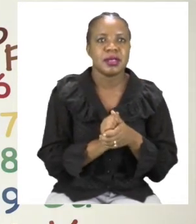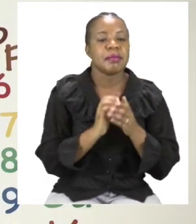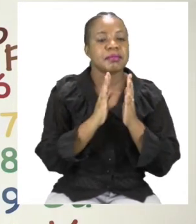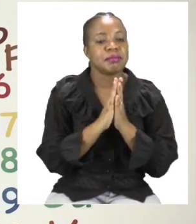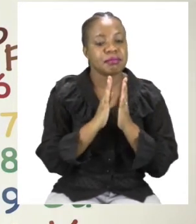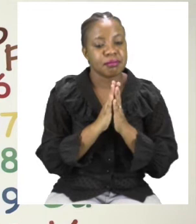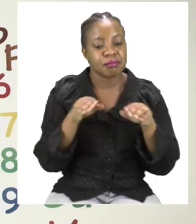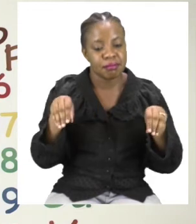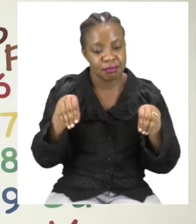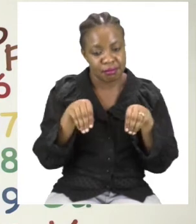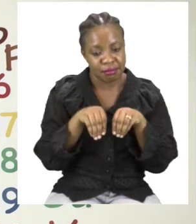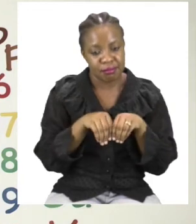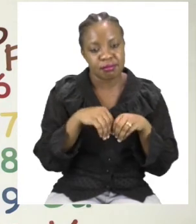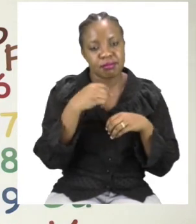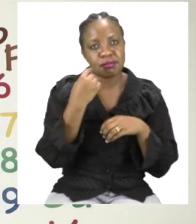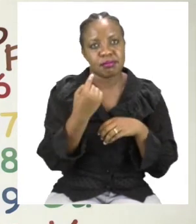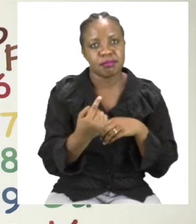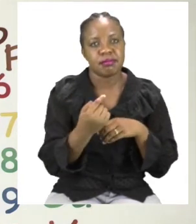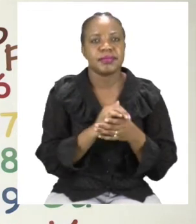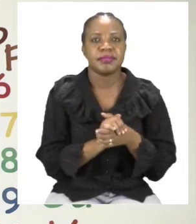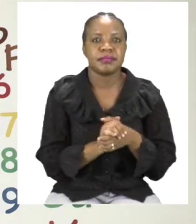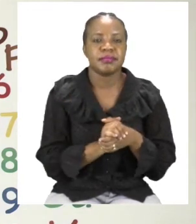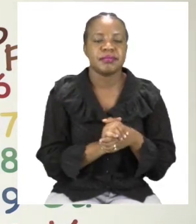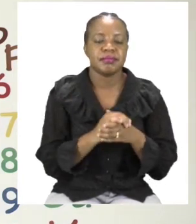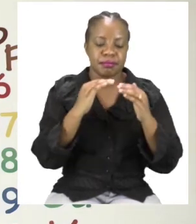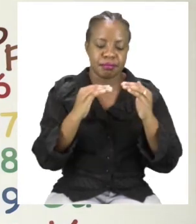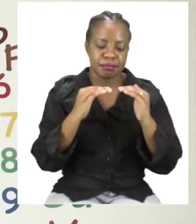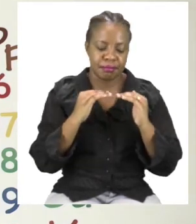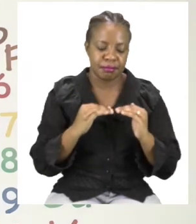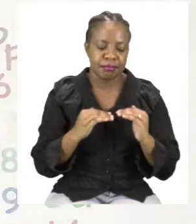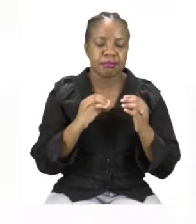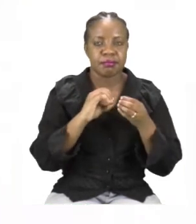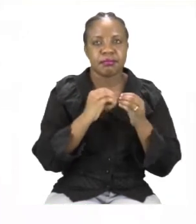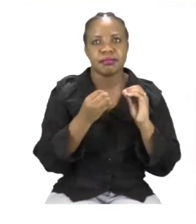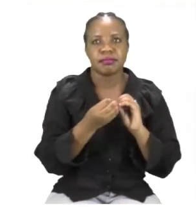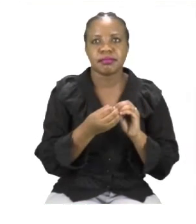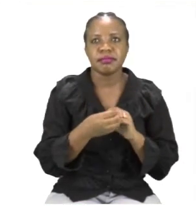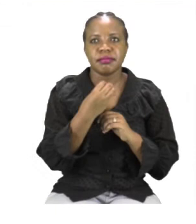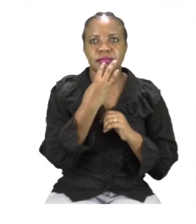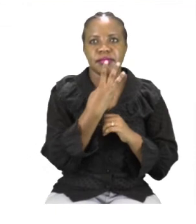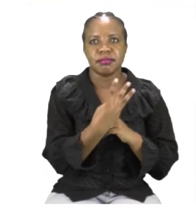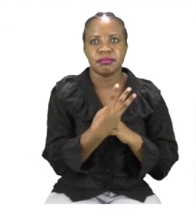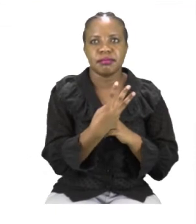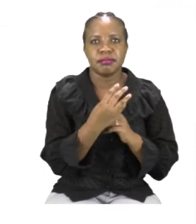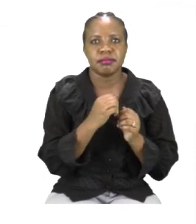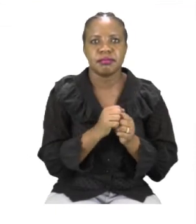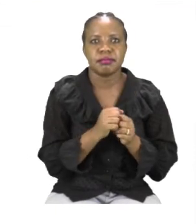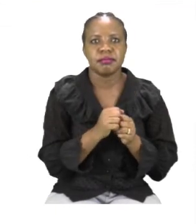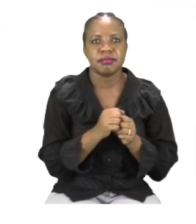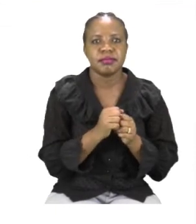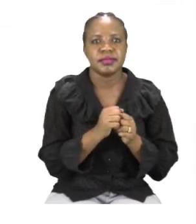by yourself. Now the next one, which is number 3, is the chain